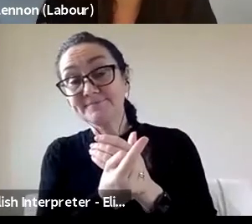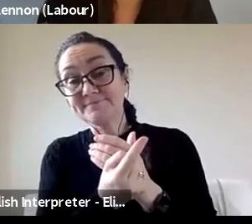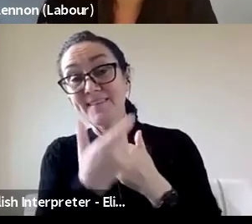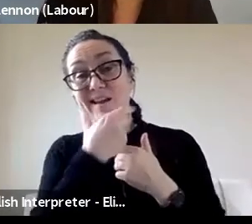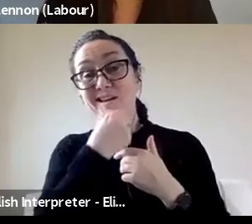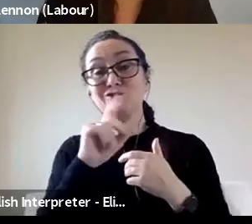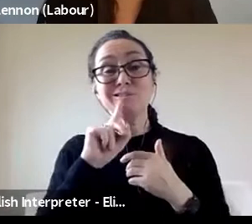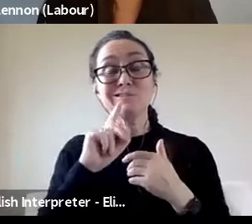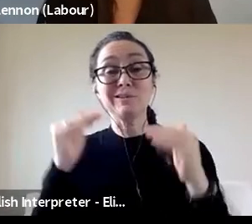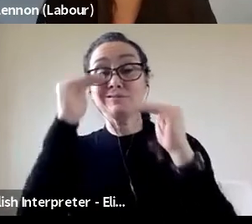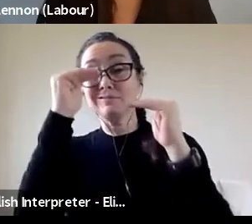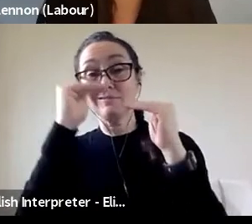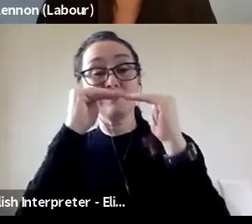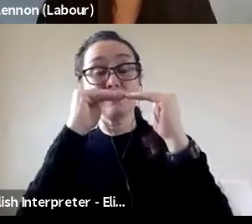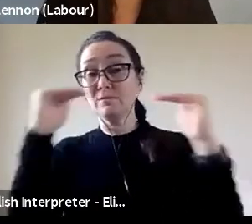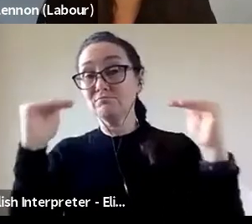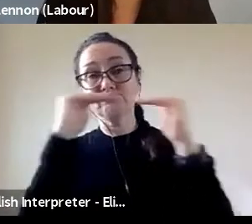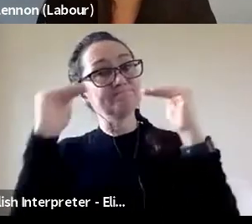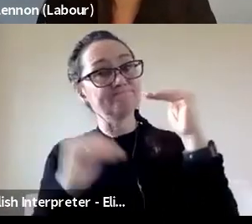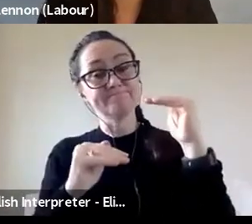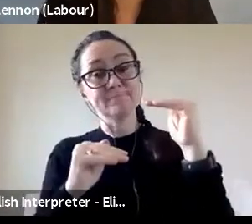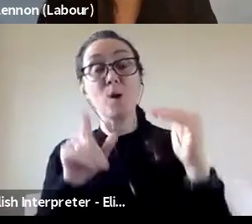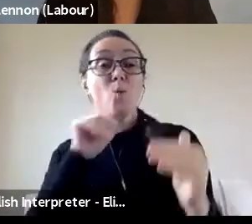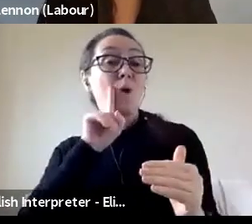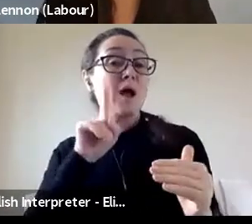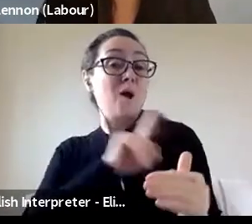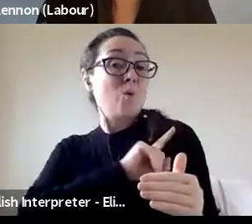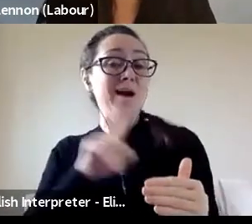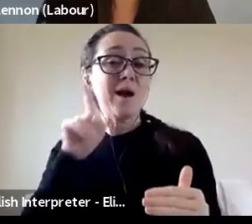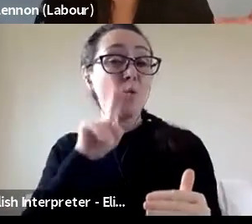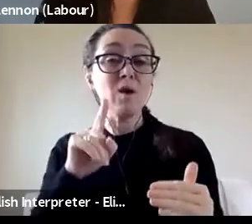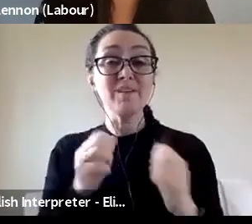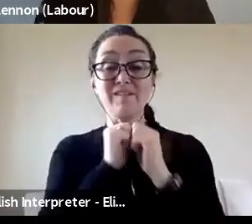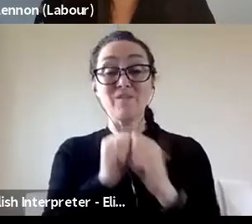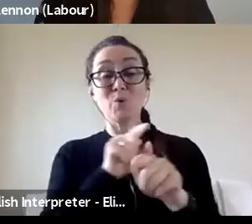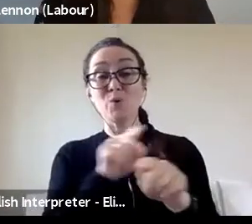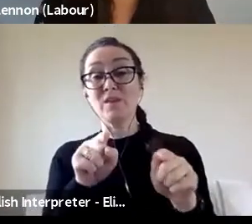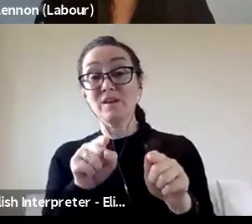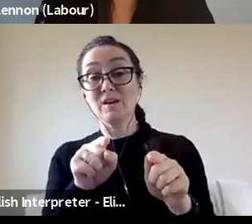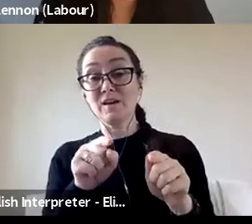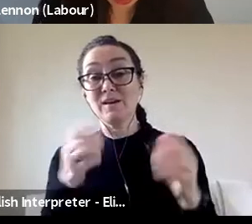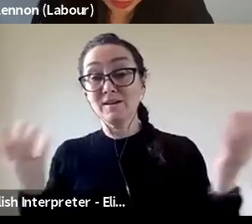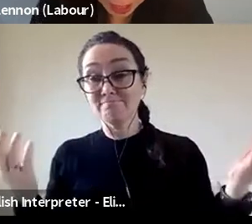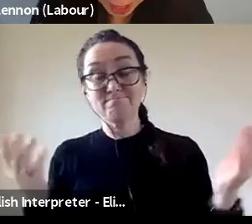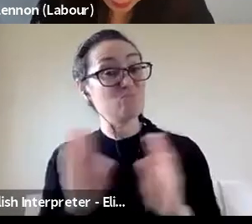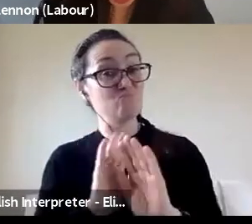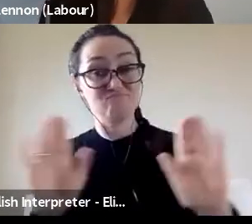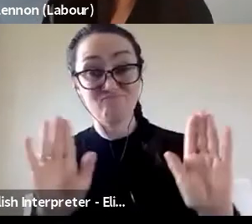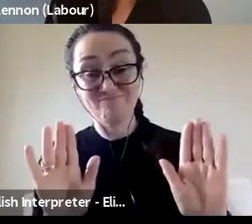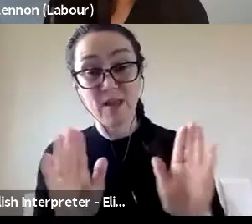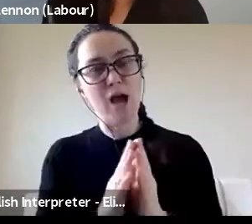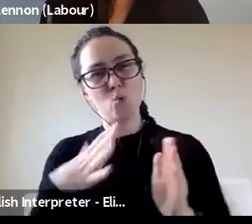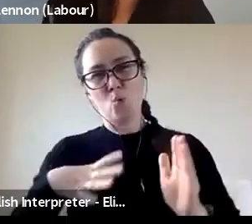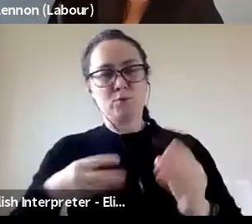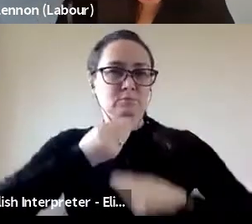are women, and women are not valued in society, full stop. I don't feel I need to explain that point further, but what I